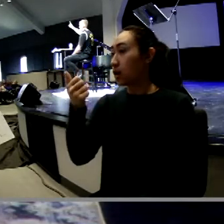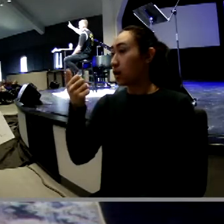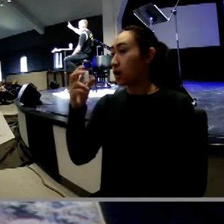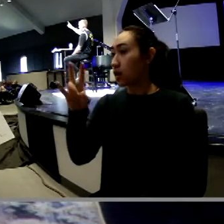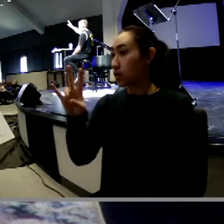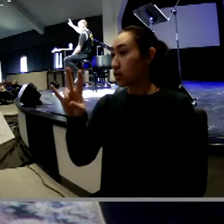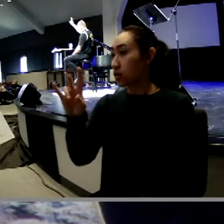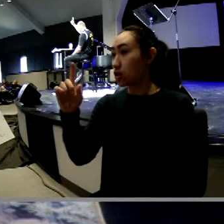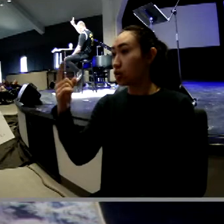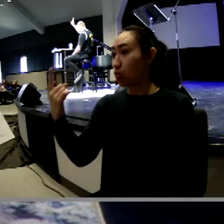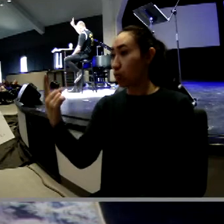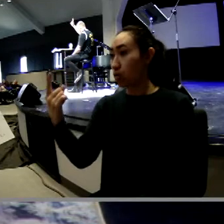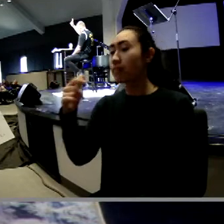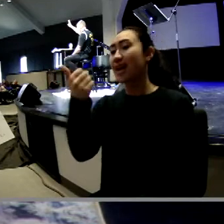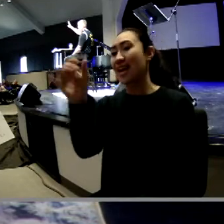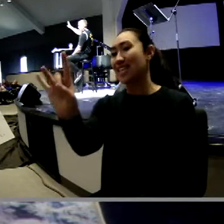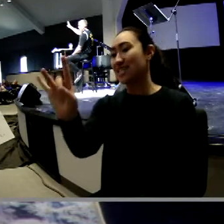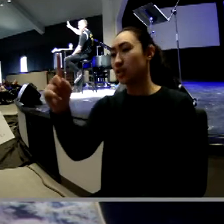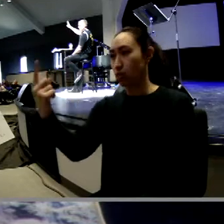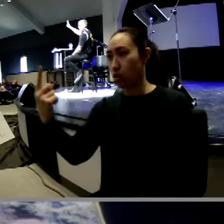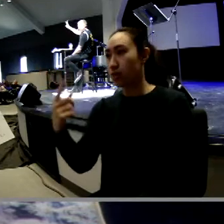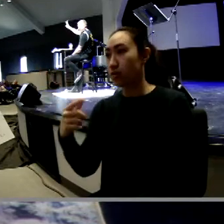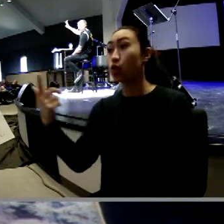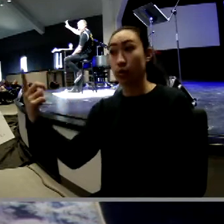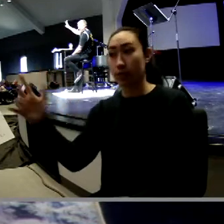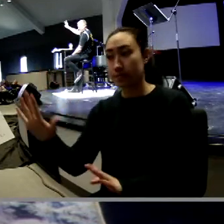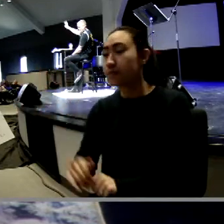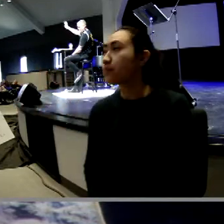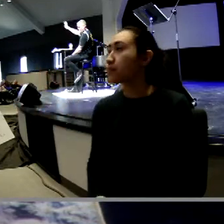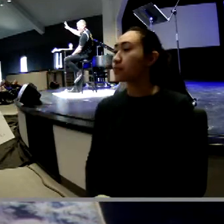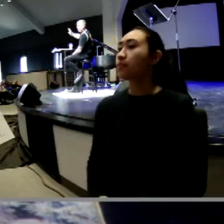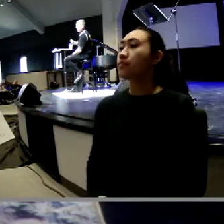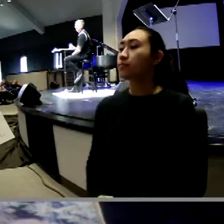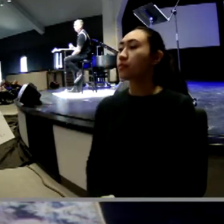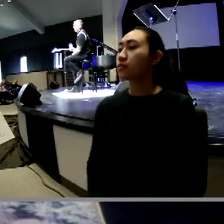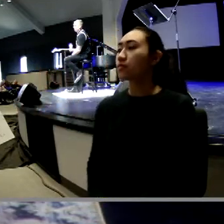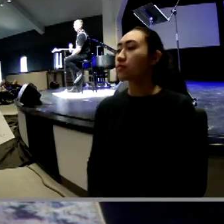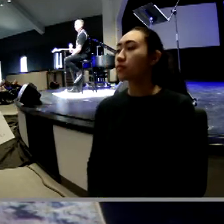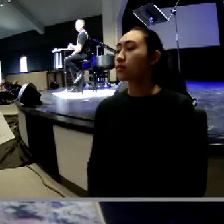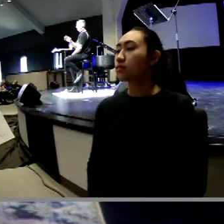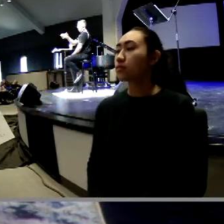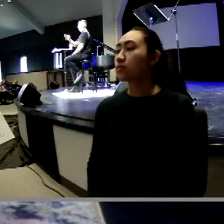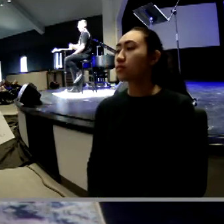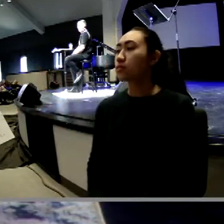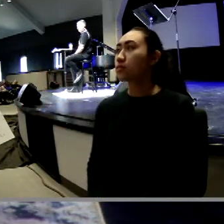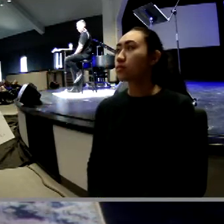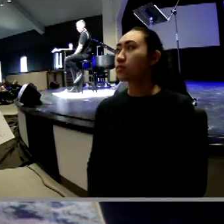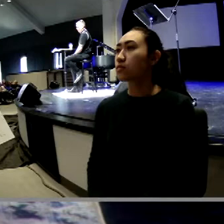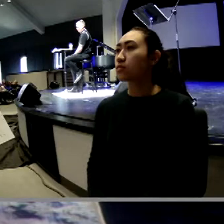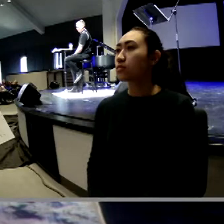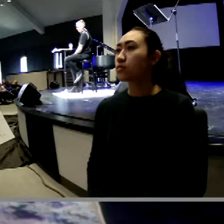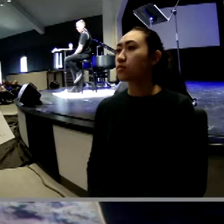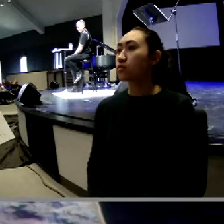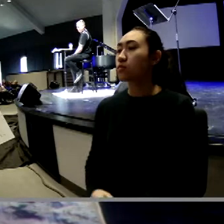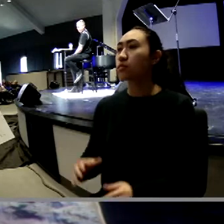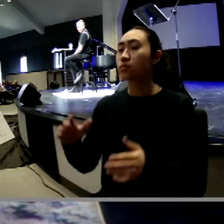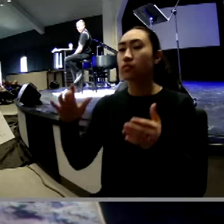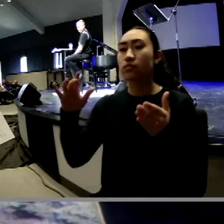of thousands, hundreds, fifties, and tens. I think Jesus is speaking to your personal